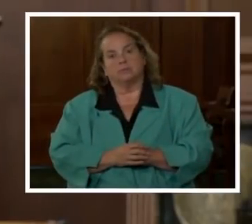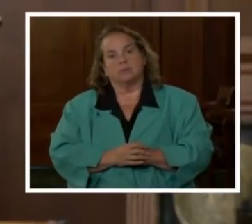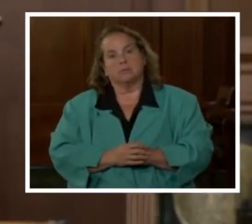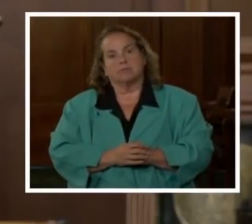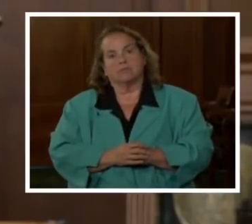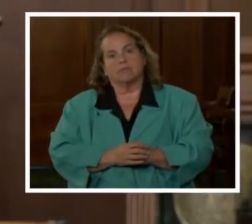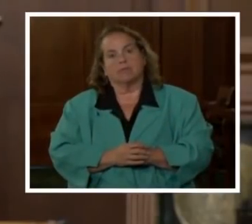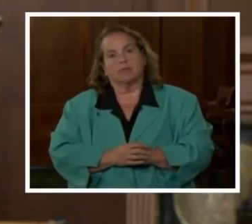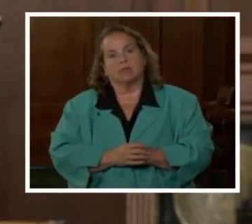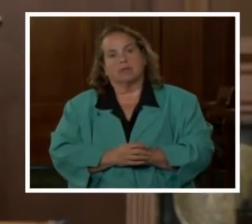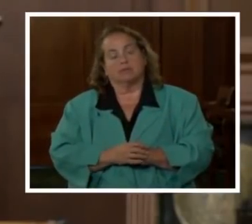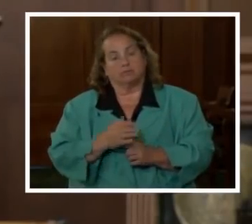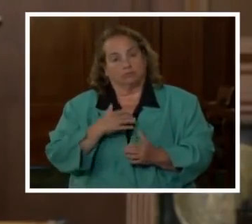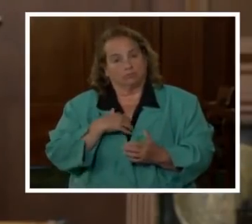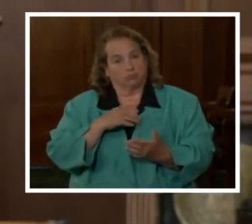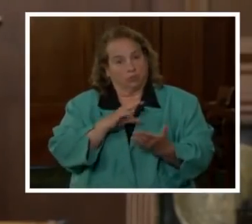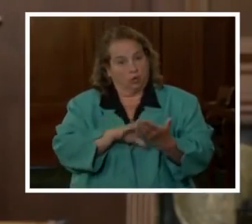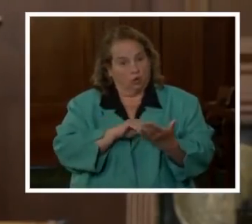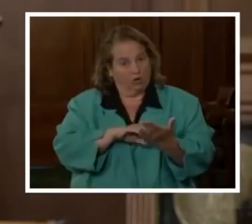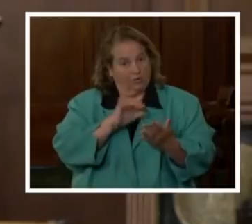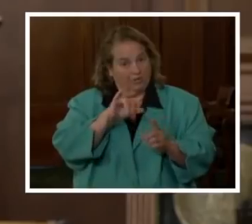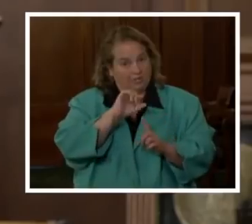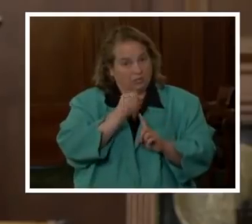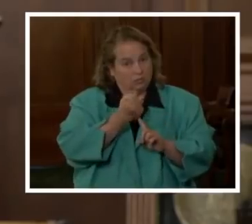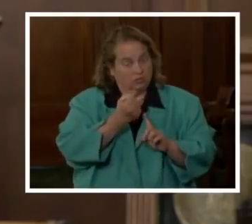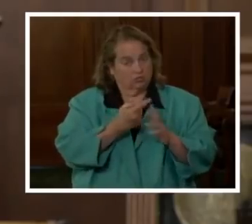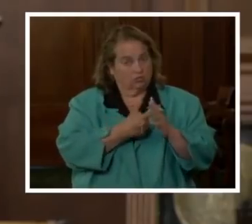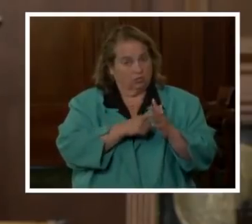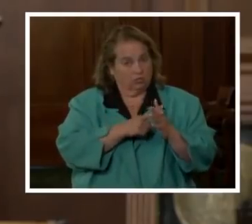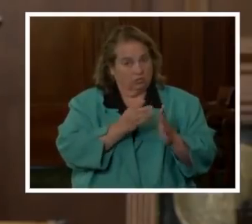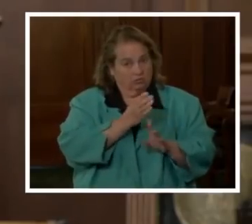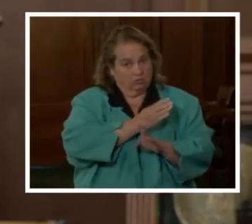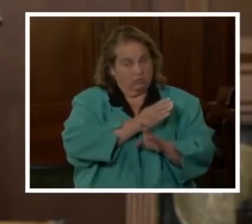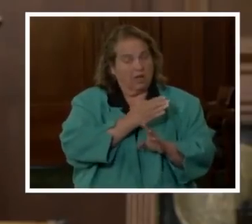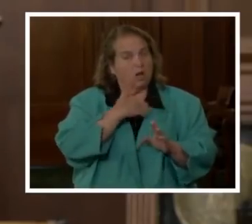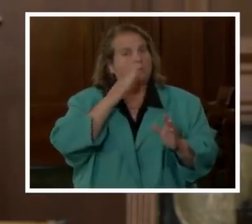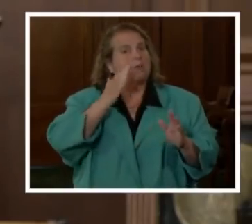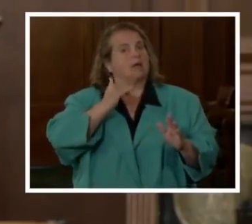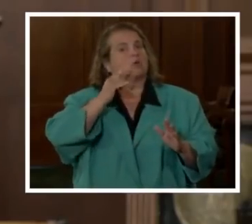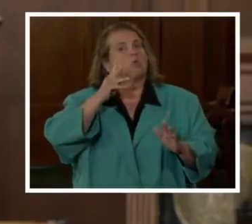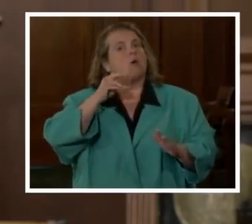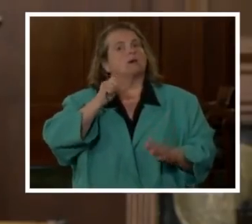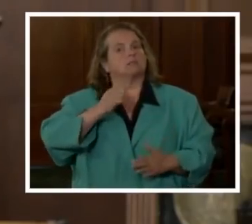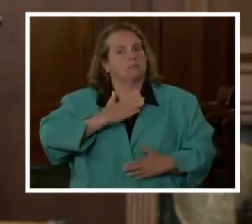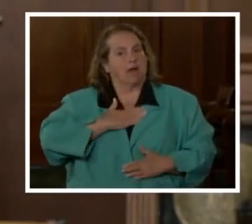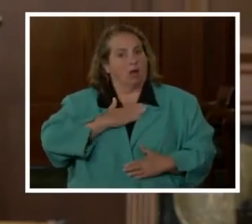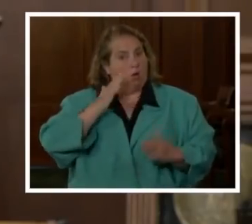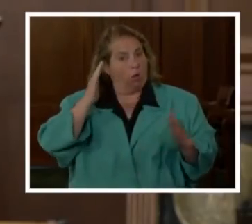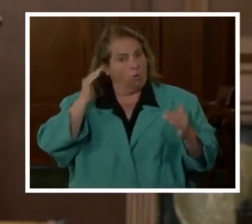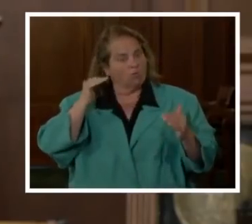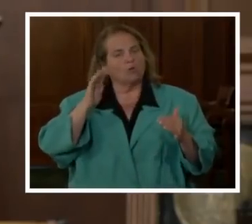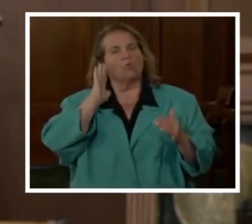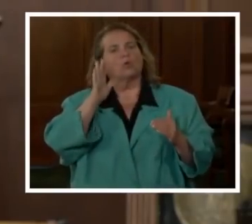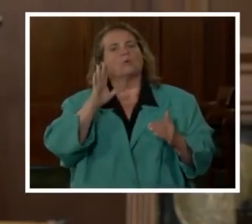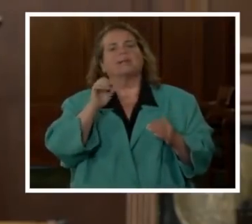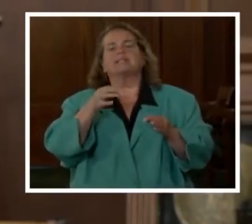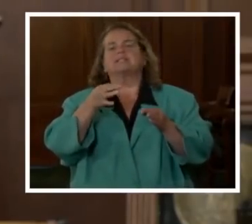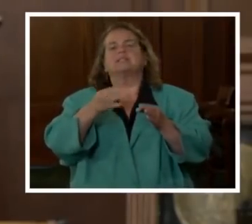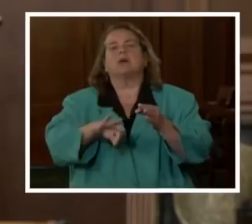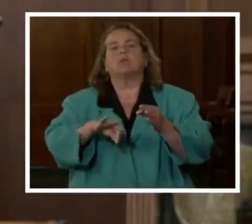And learning the circumstances originally, it was my hope that it would be as simple as